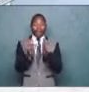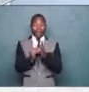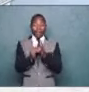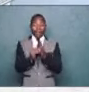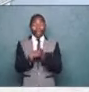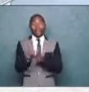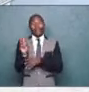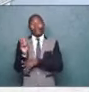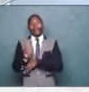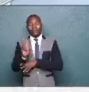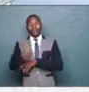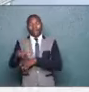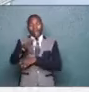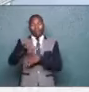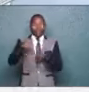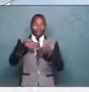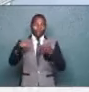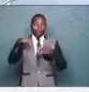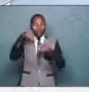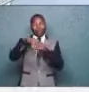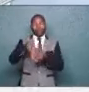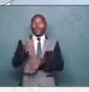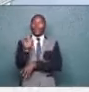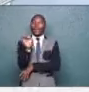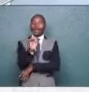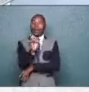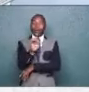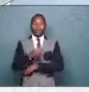komanso kumayendera malo akalembera wa voti.